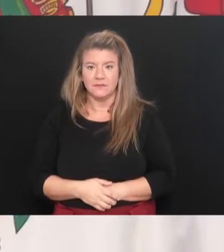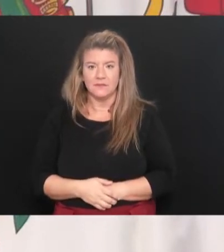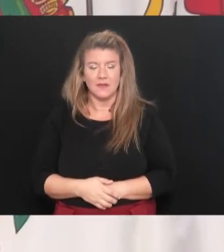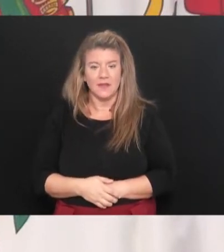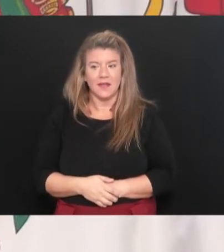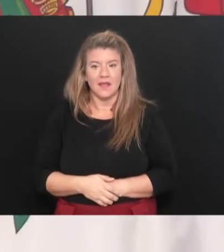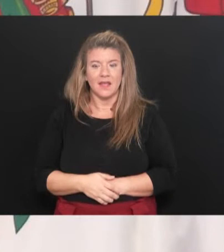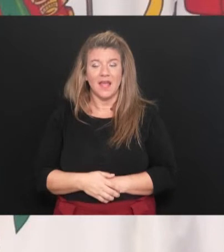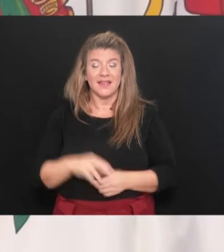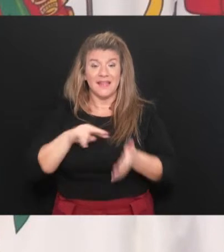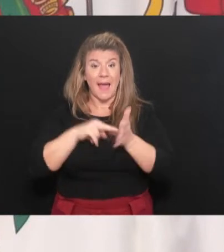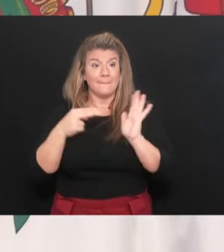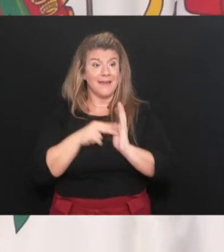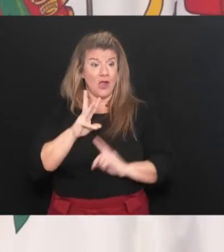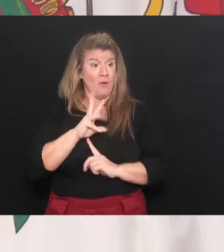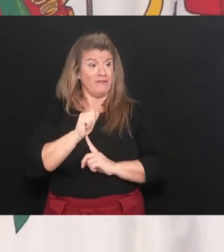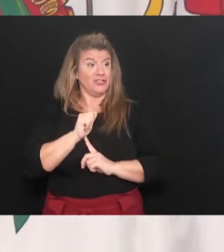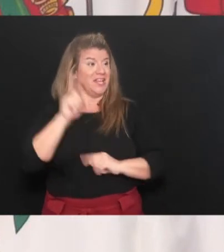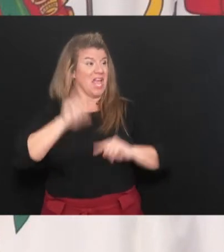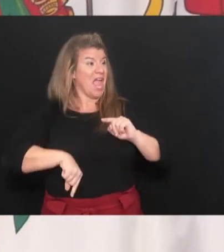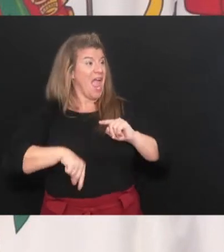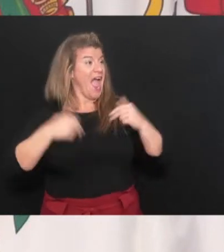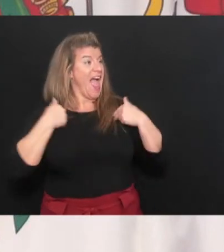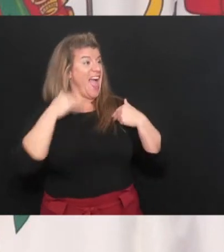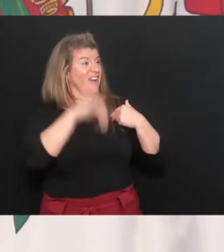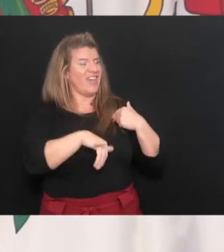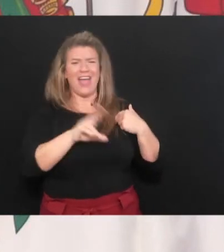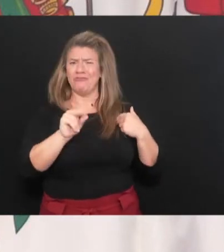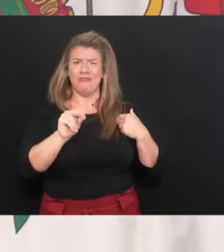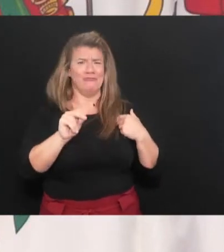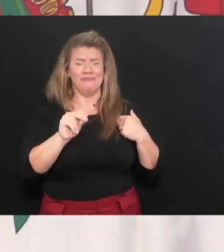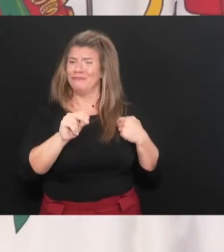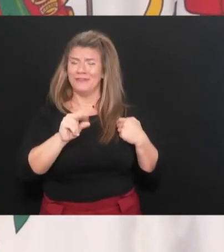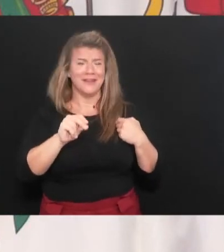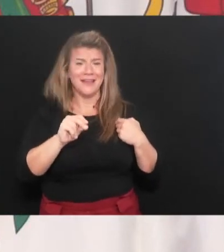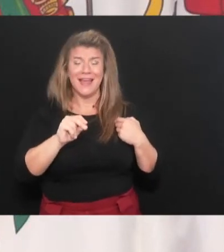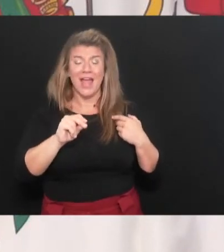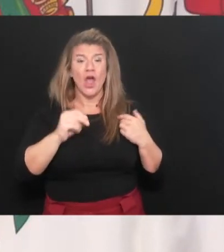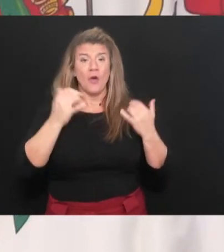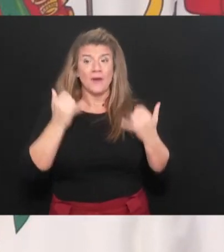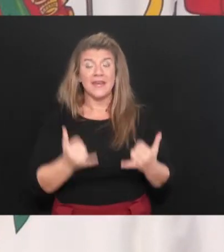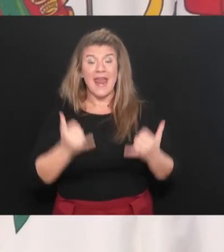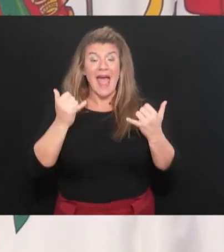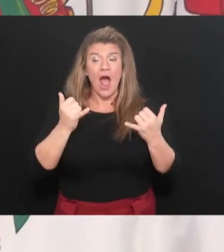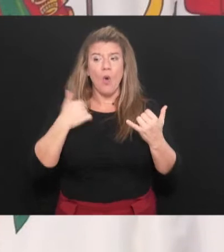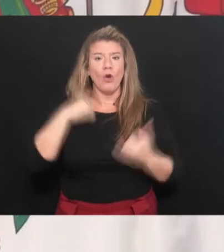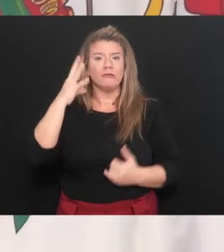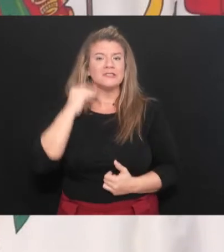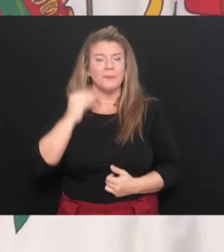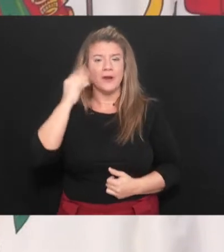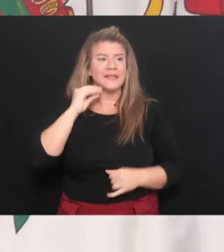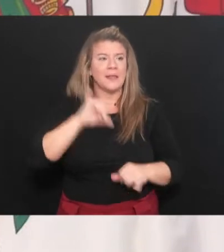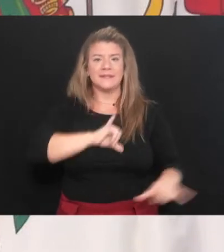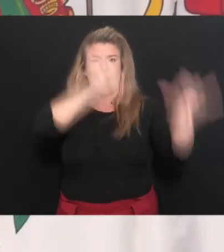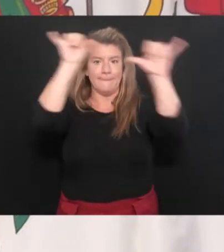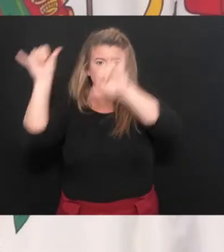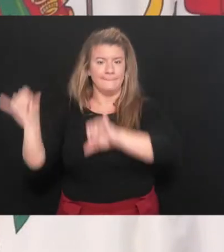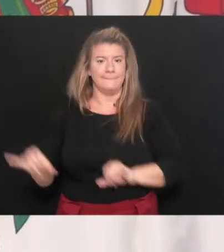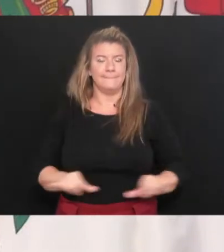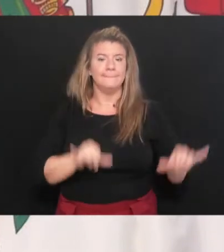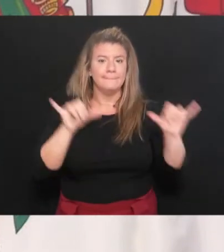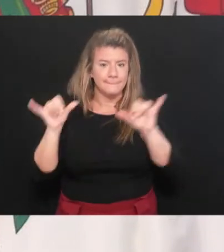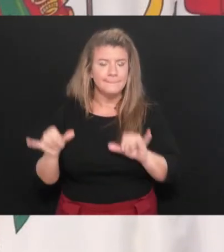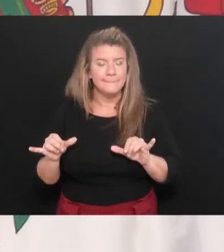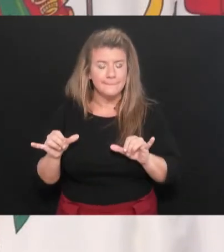not immune to that. West Virginia is experiencing the exact same thing.